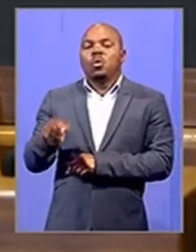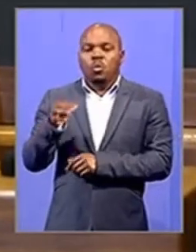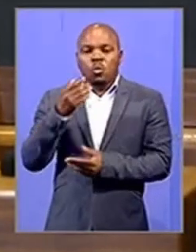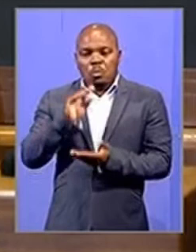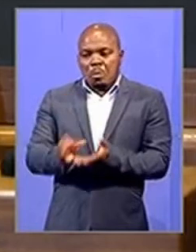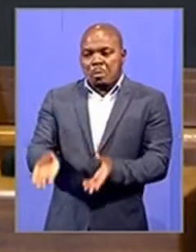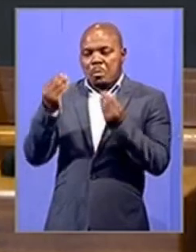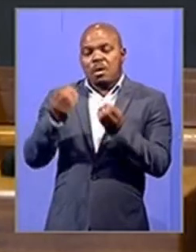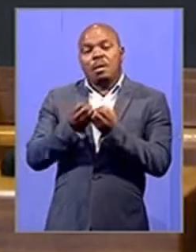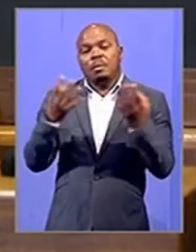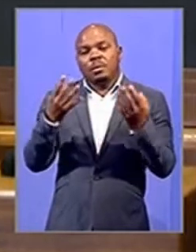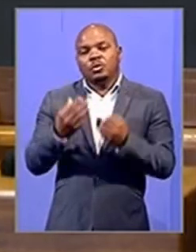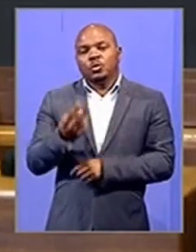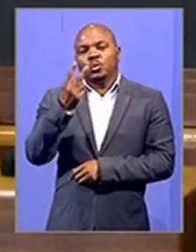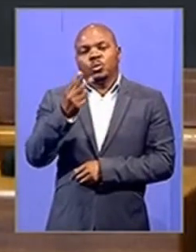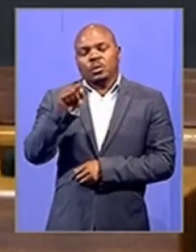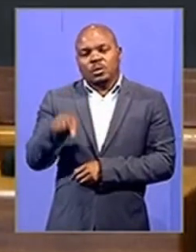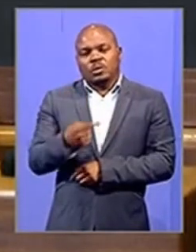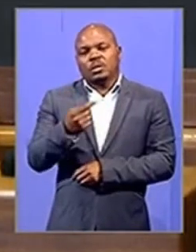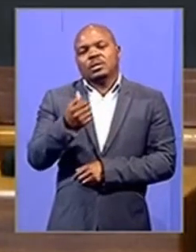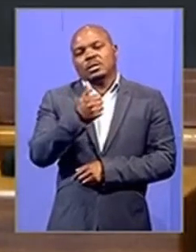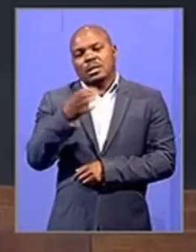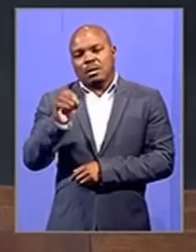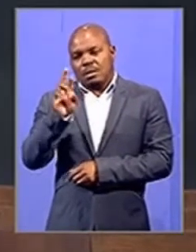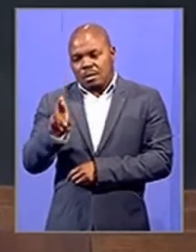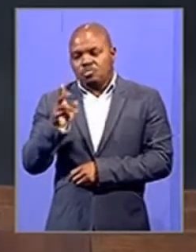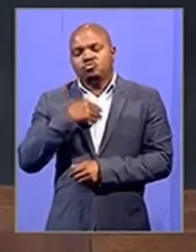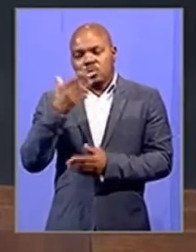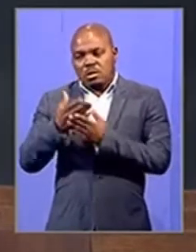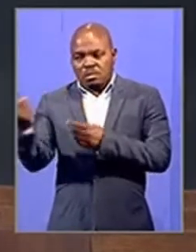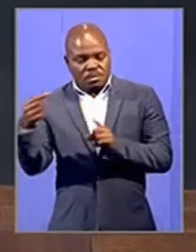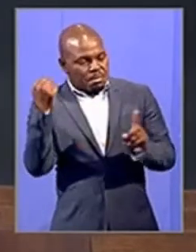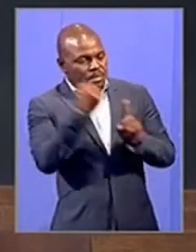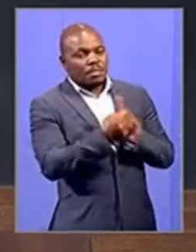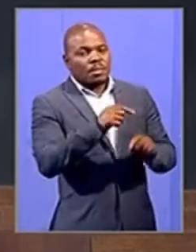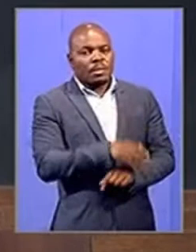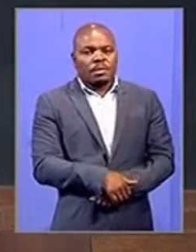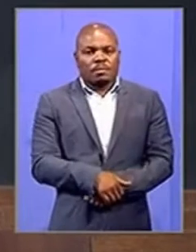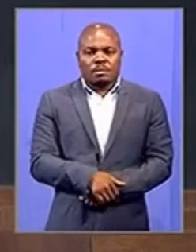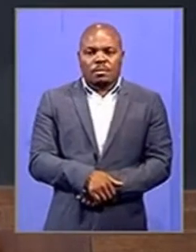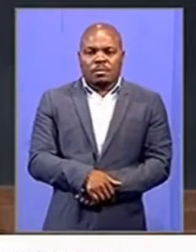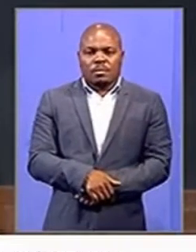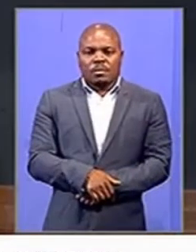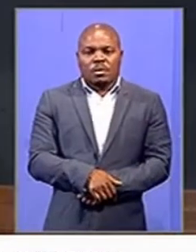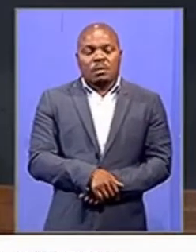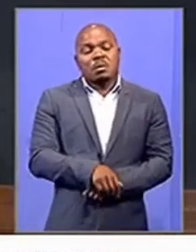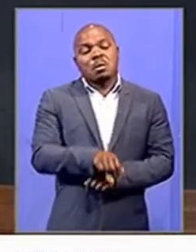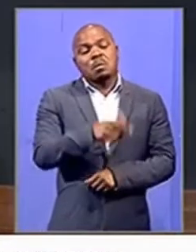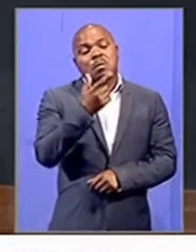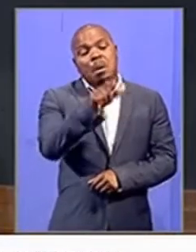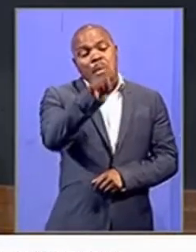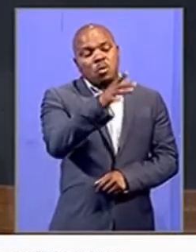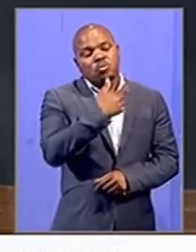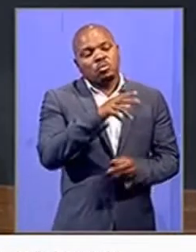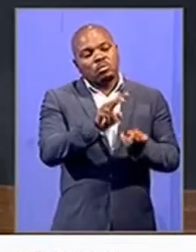duetswe diranta tse dikete tse 2,600 go mmolaya. An individual was hired by the accused to